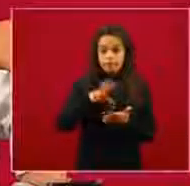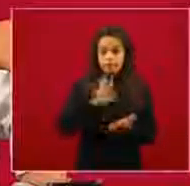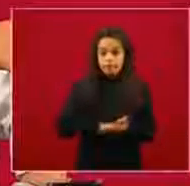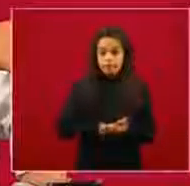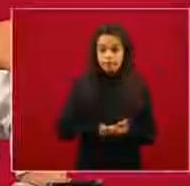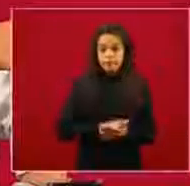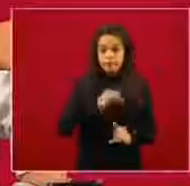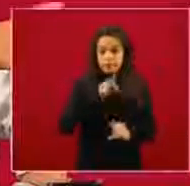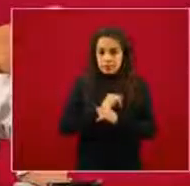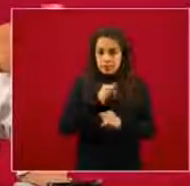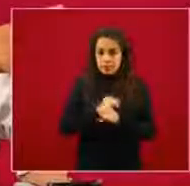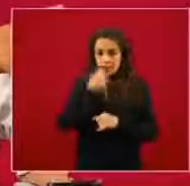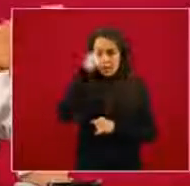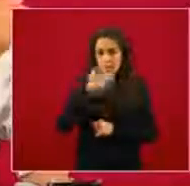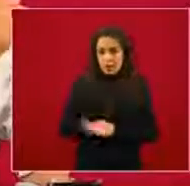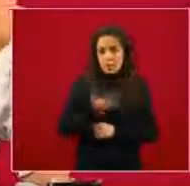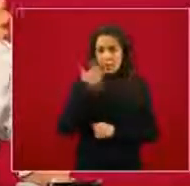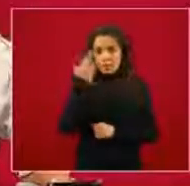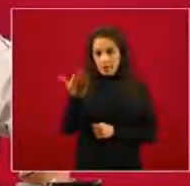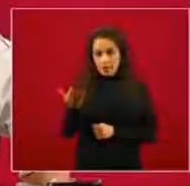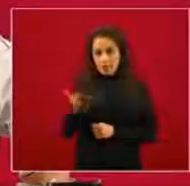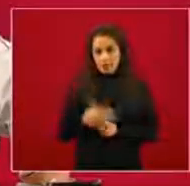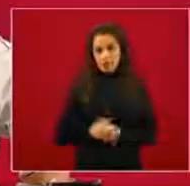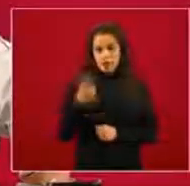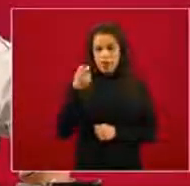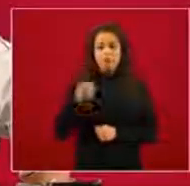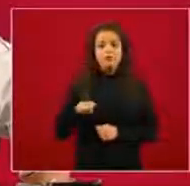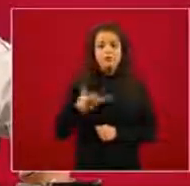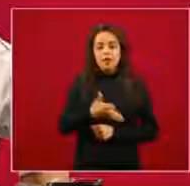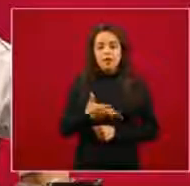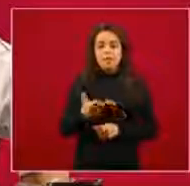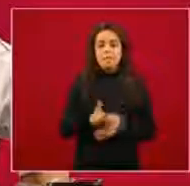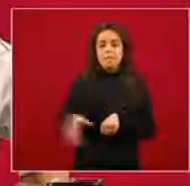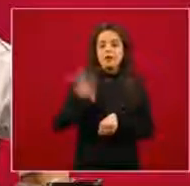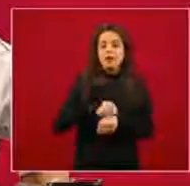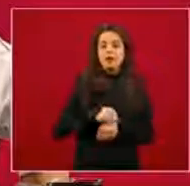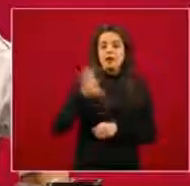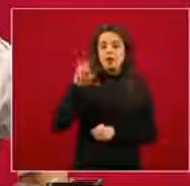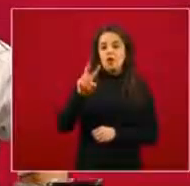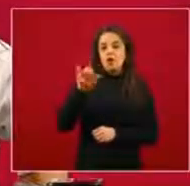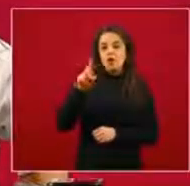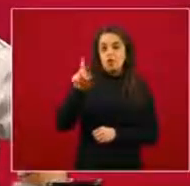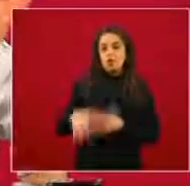54 disability sick leaves, something we call